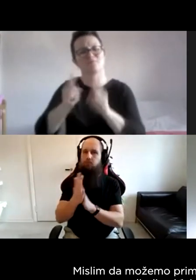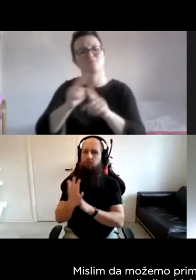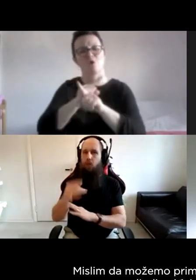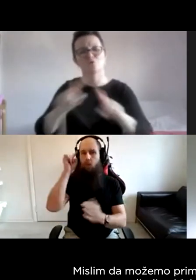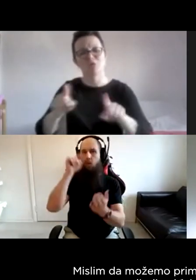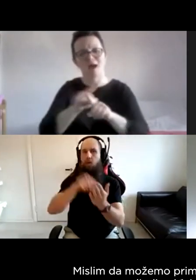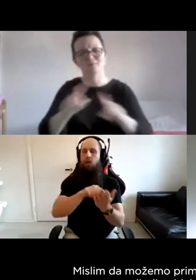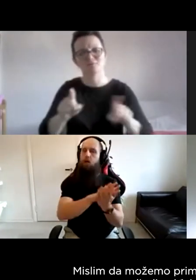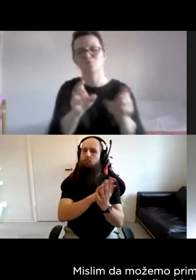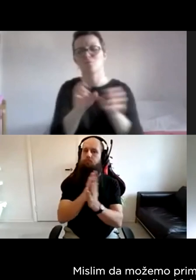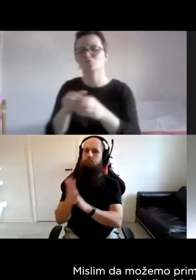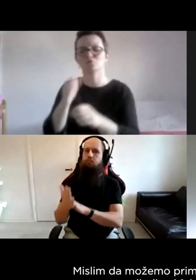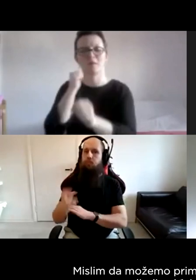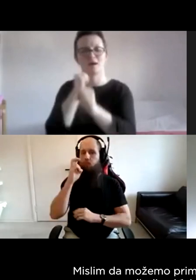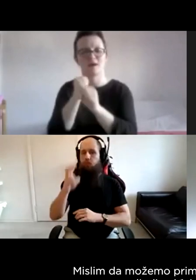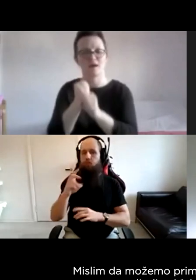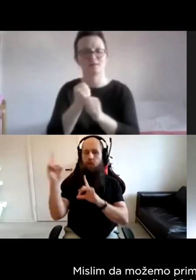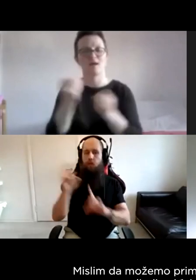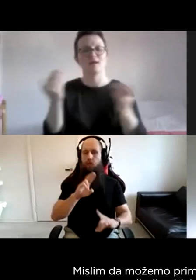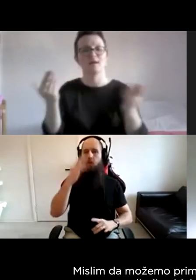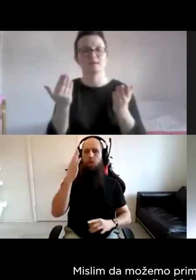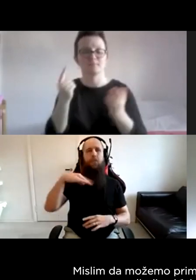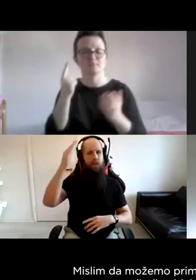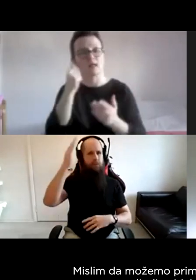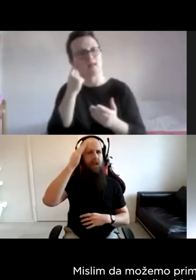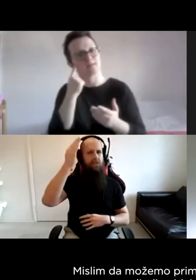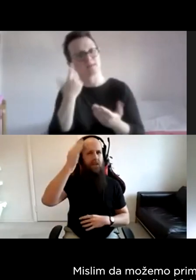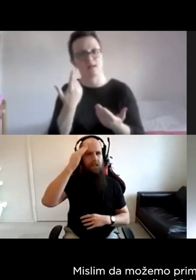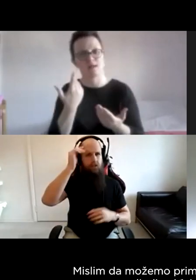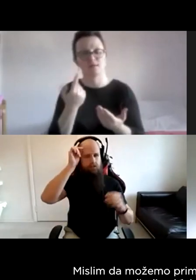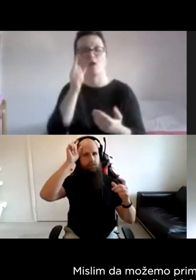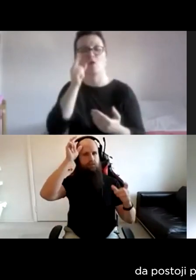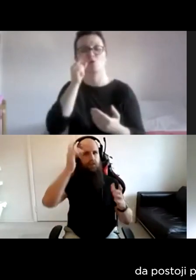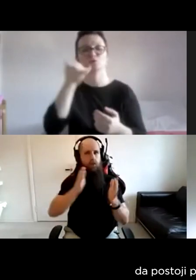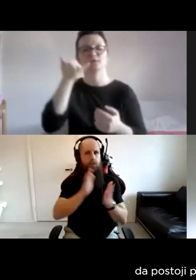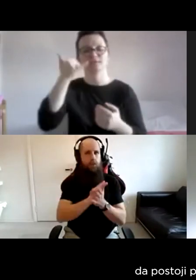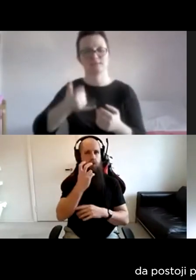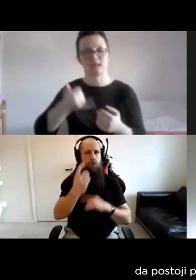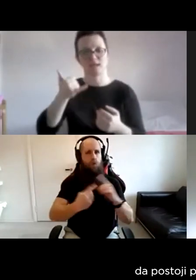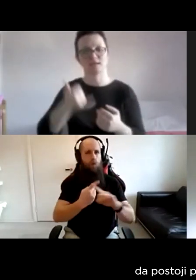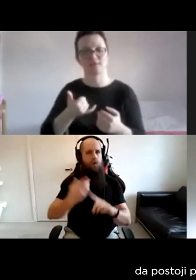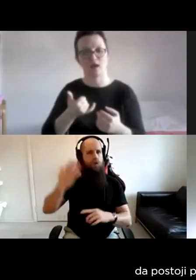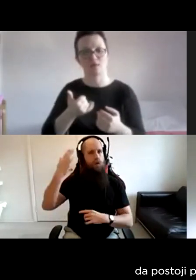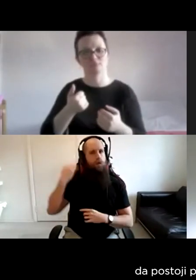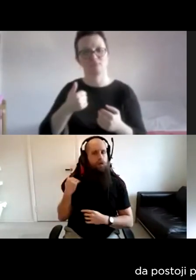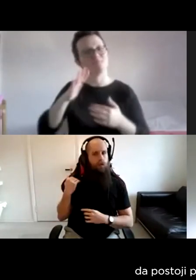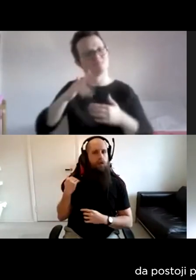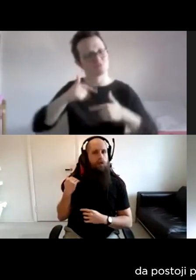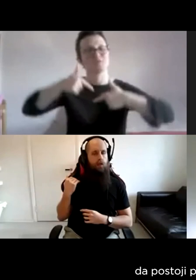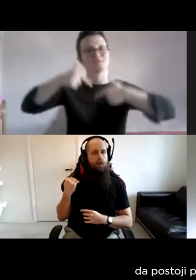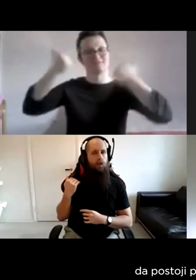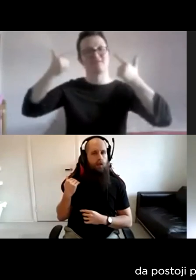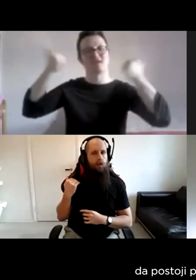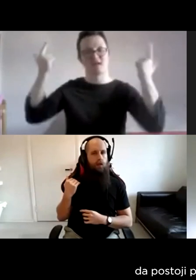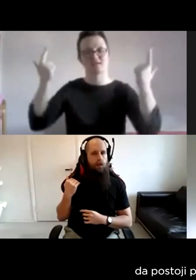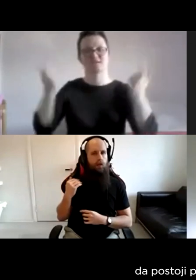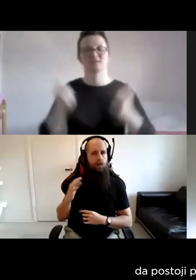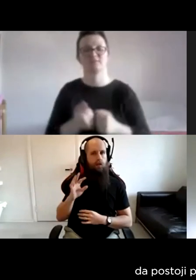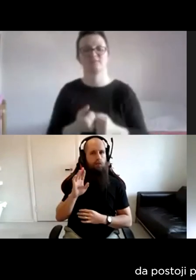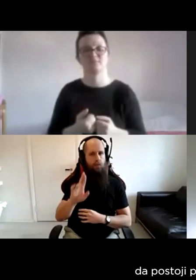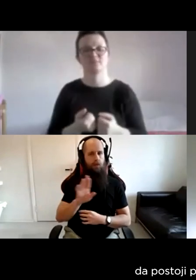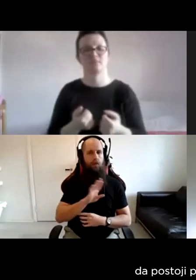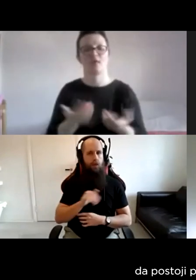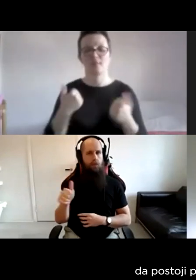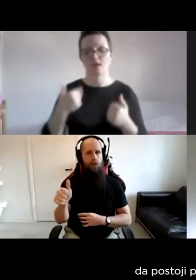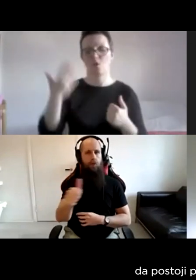more aware now than 10 or 15 or 20 years ago, aware of the need to work on the